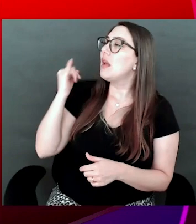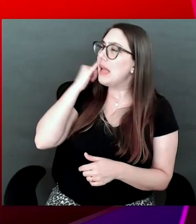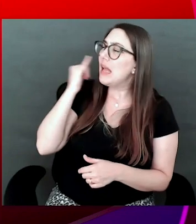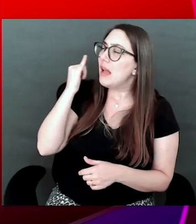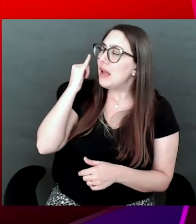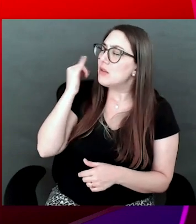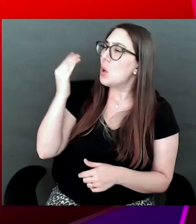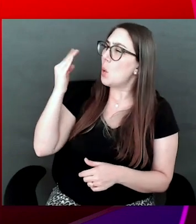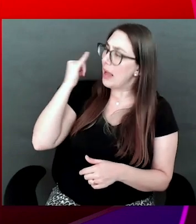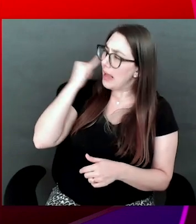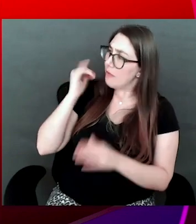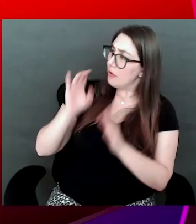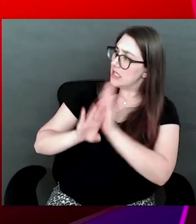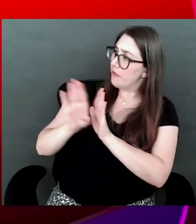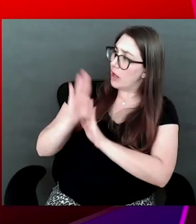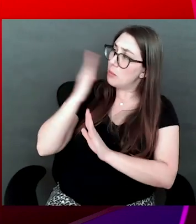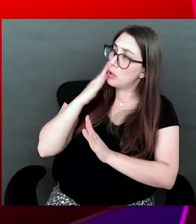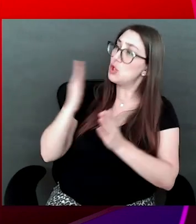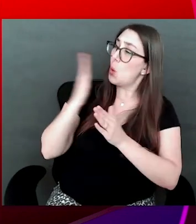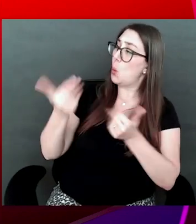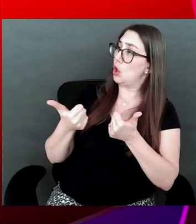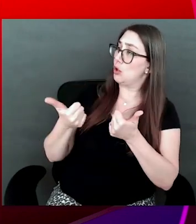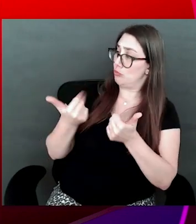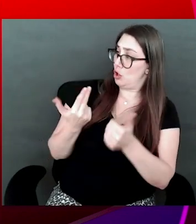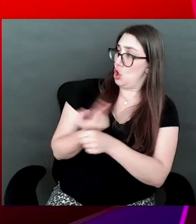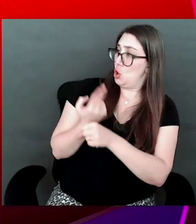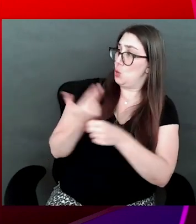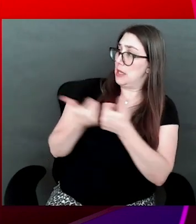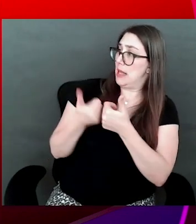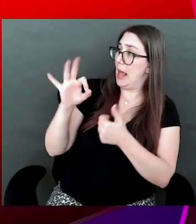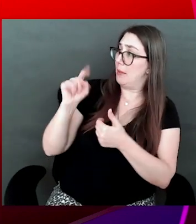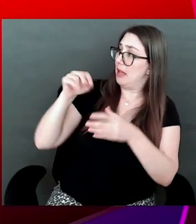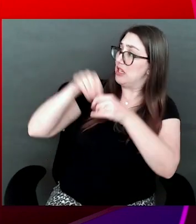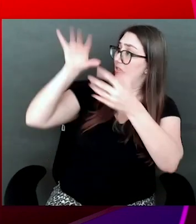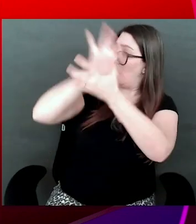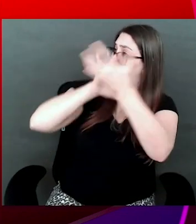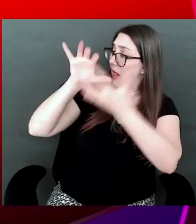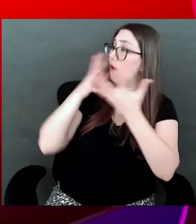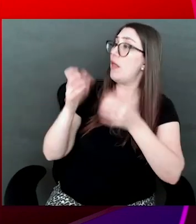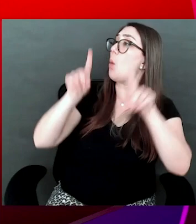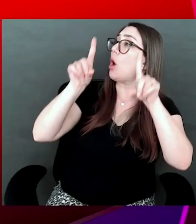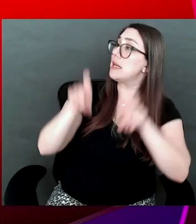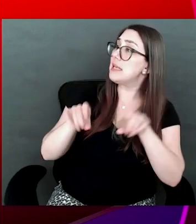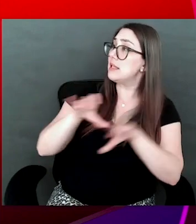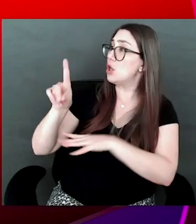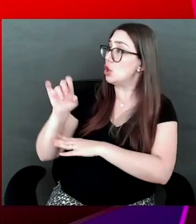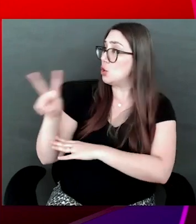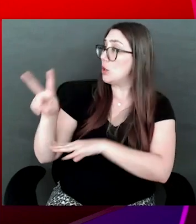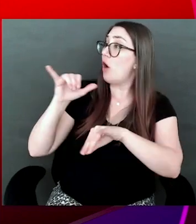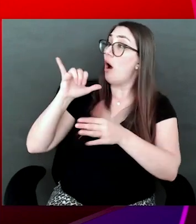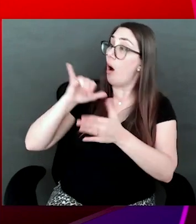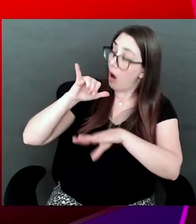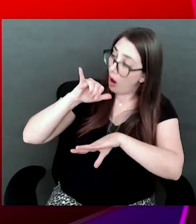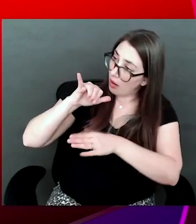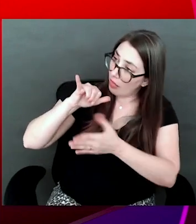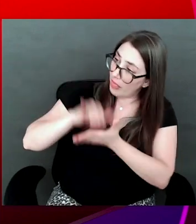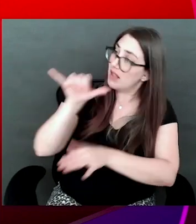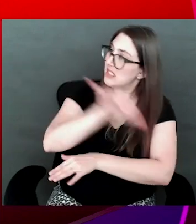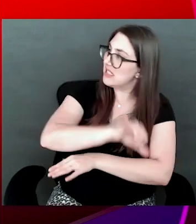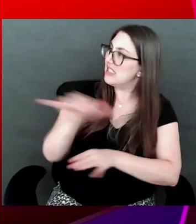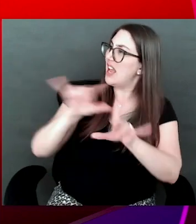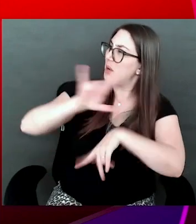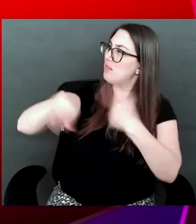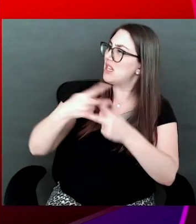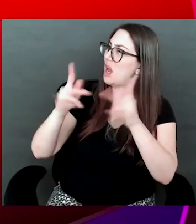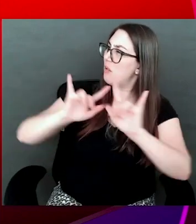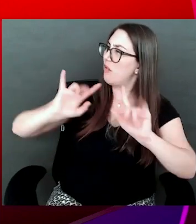GameLift in the cloud when they're doing development, they want to test and do dev on the same type of environment. So I can see where this would help, where they